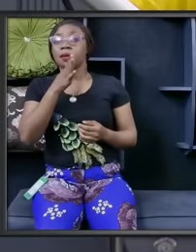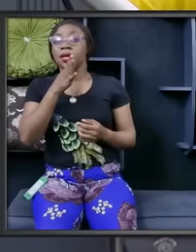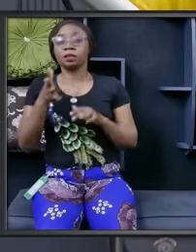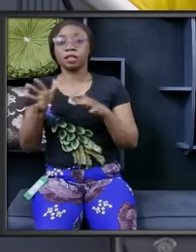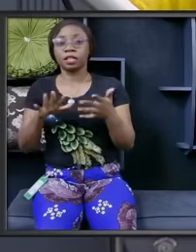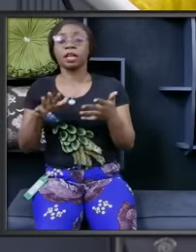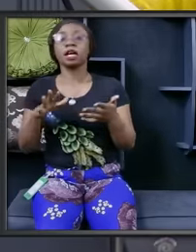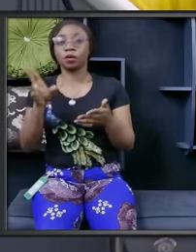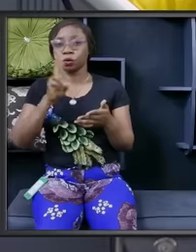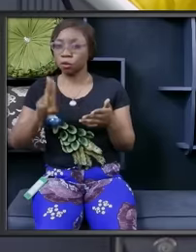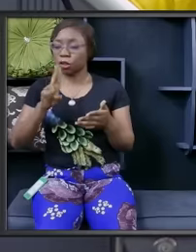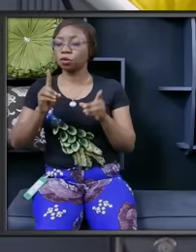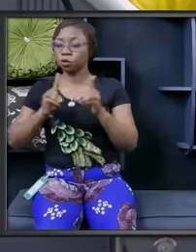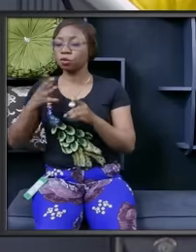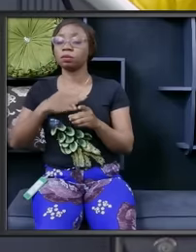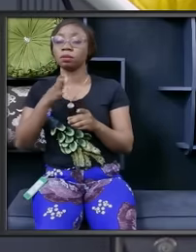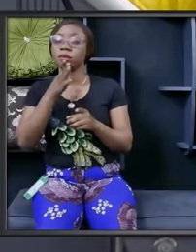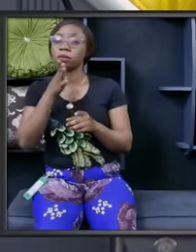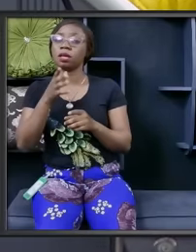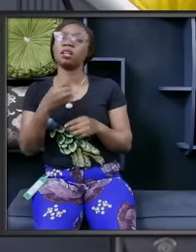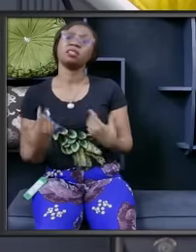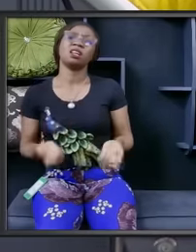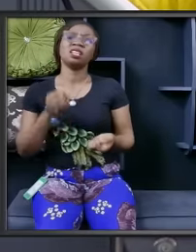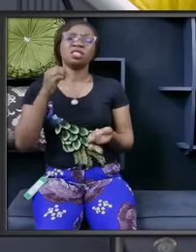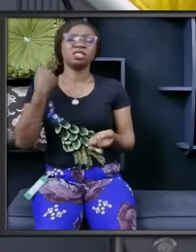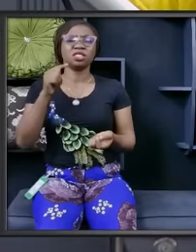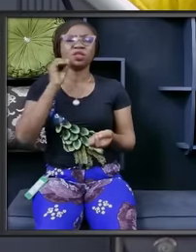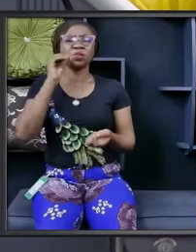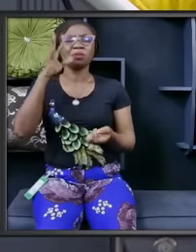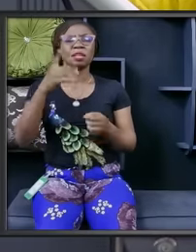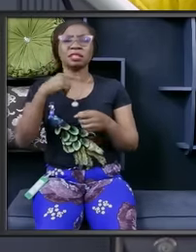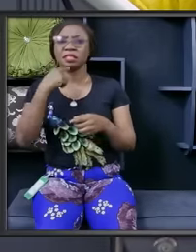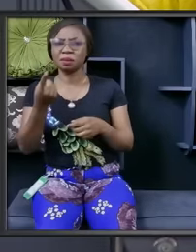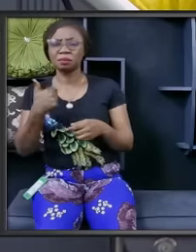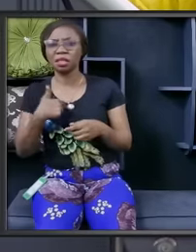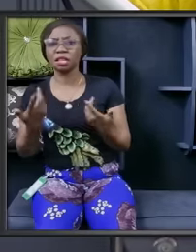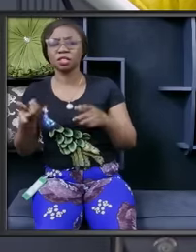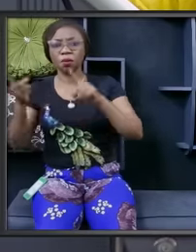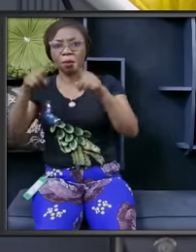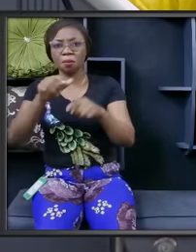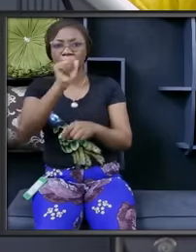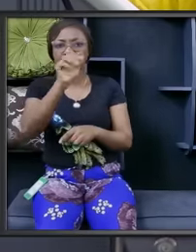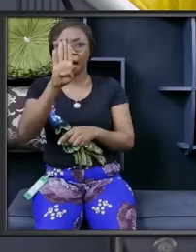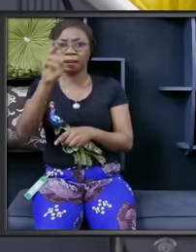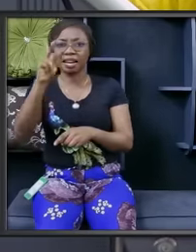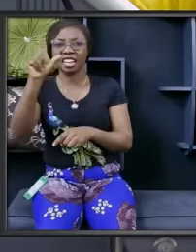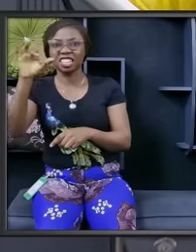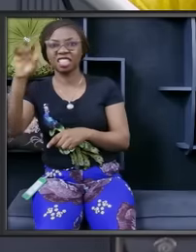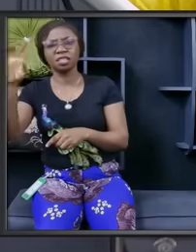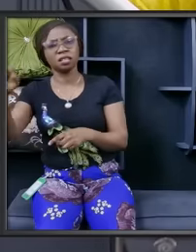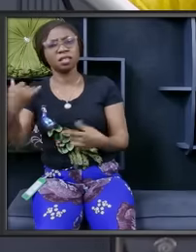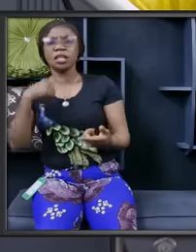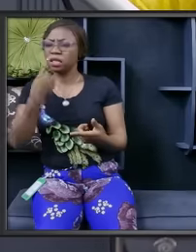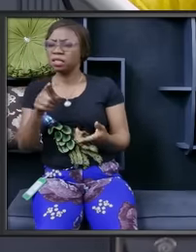do my own mama. Mm-hmm. So now the woman can't tell me, as him come, that abakliki, can't tell me, say, this thing where my husband they